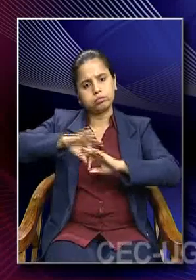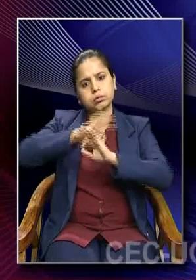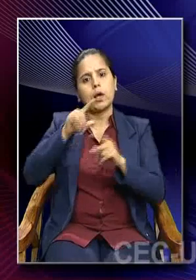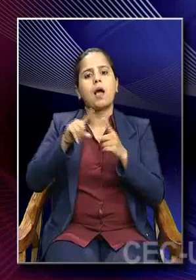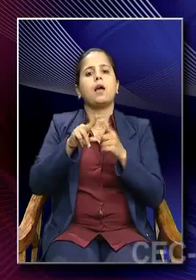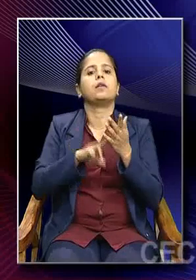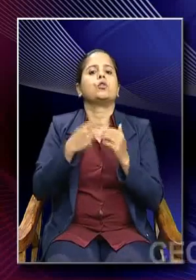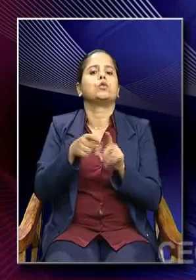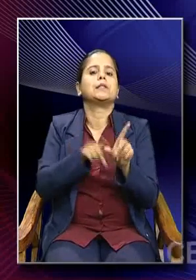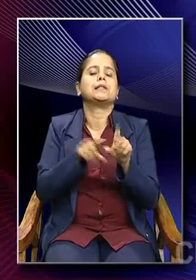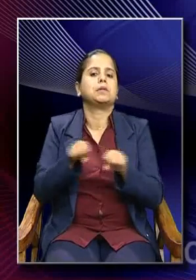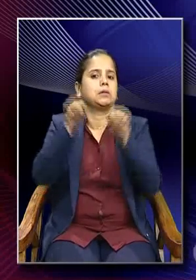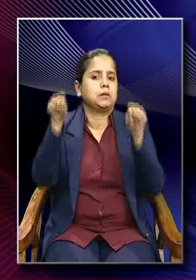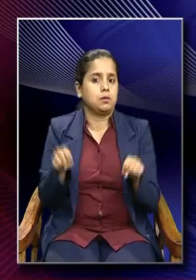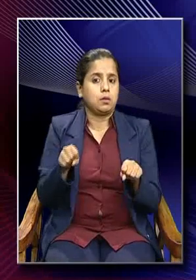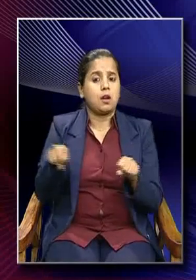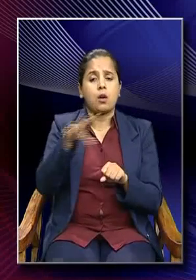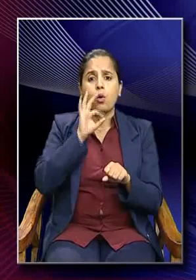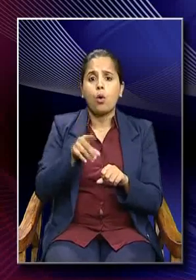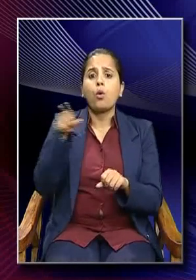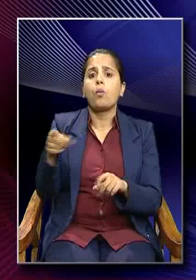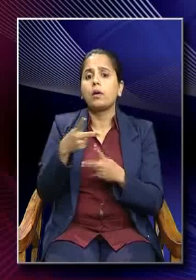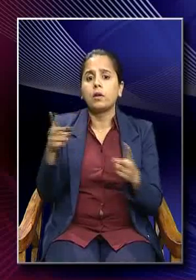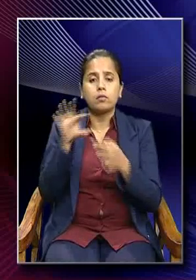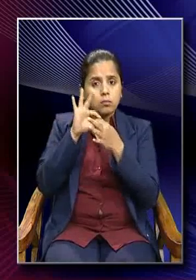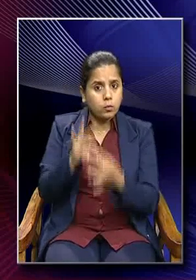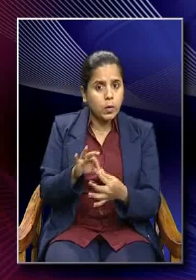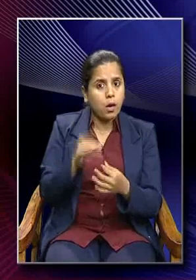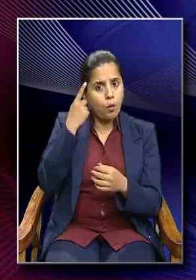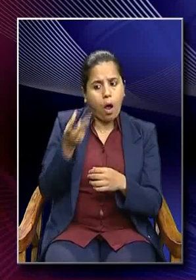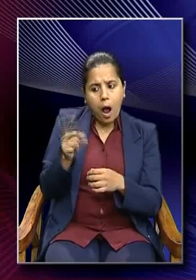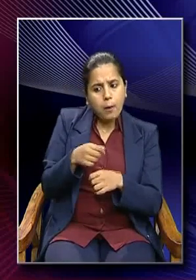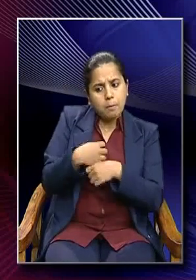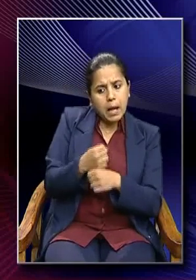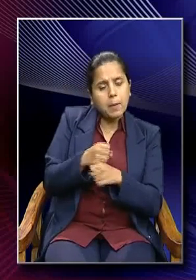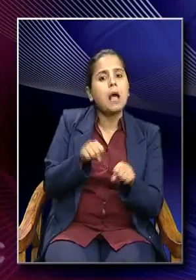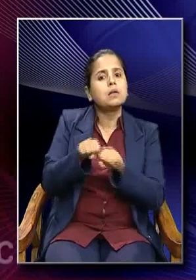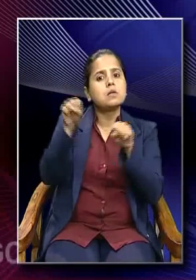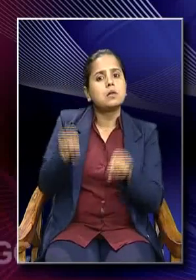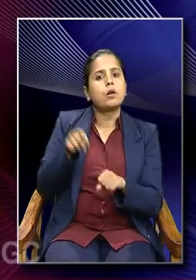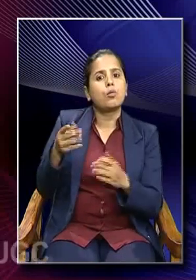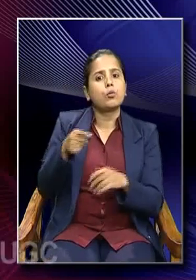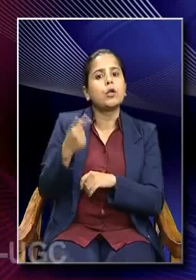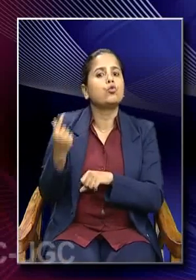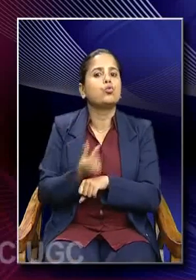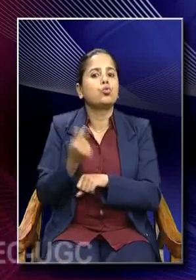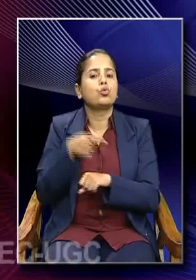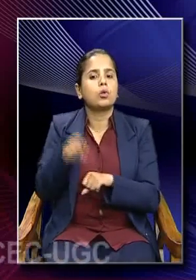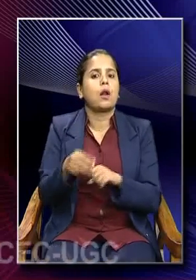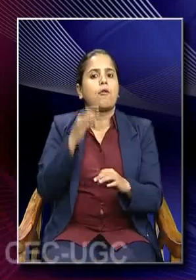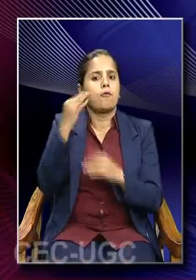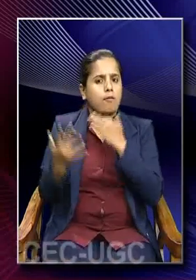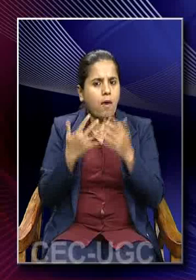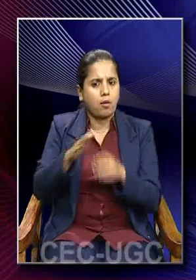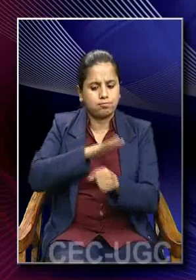system, which is effectively based on the renewable form of energy system. They use firewood